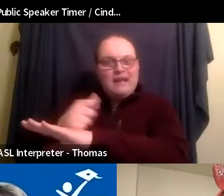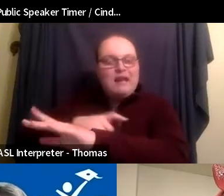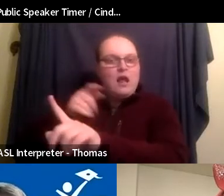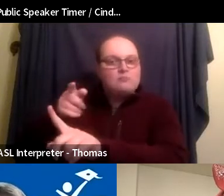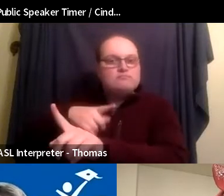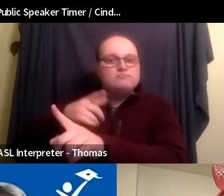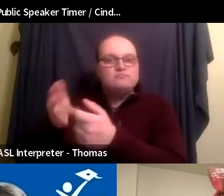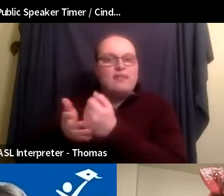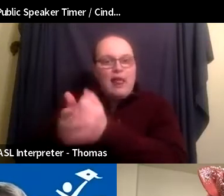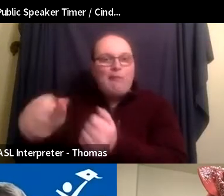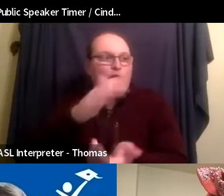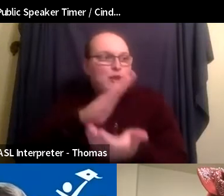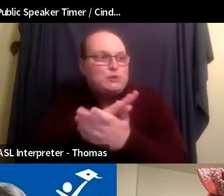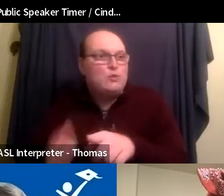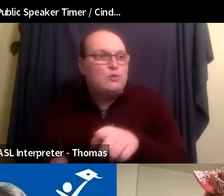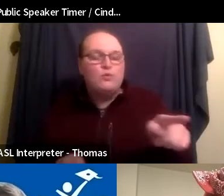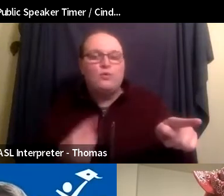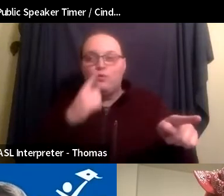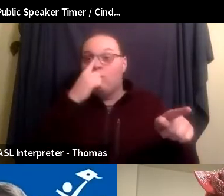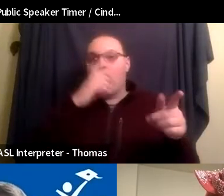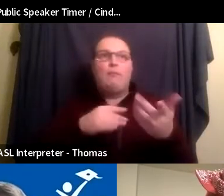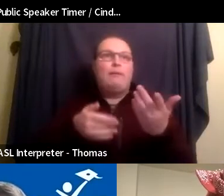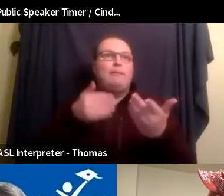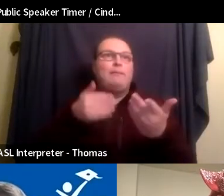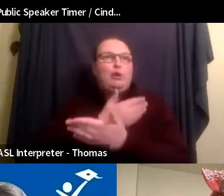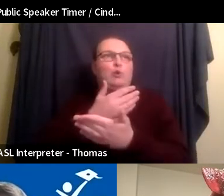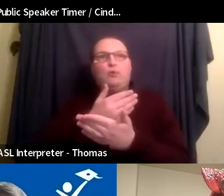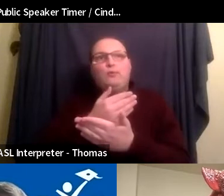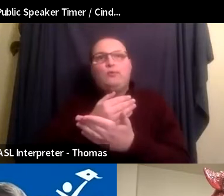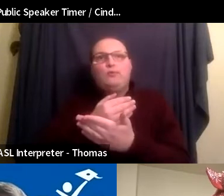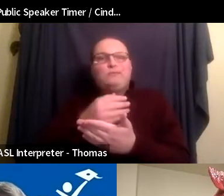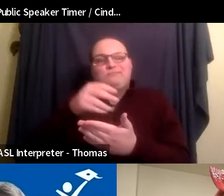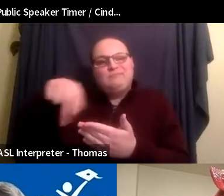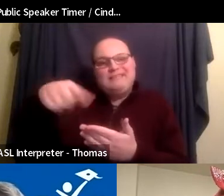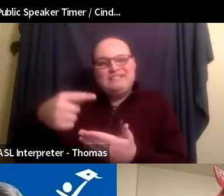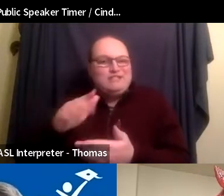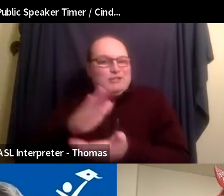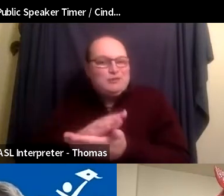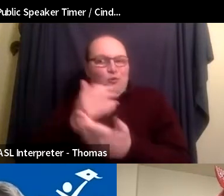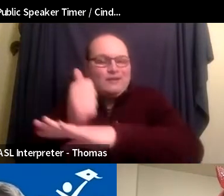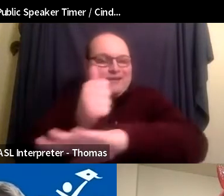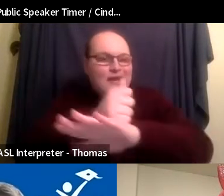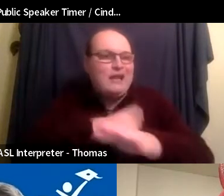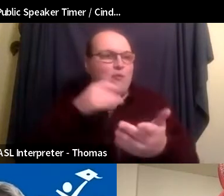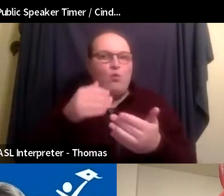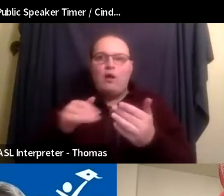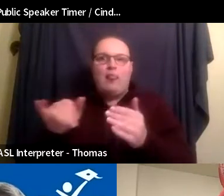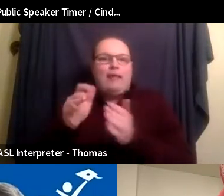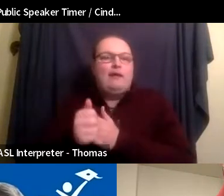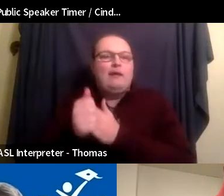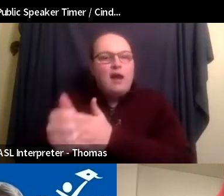other new PGCPS schools. Use what is already